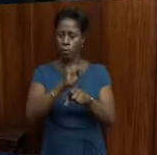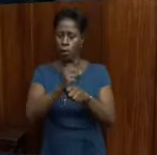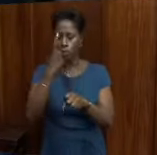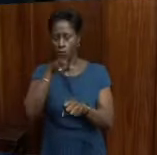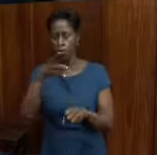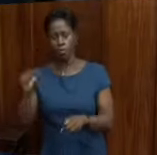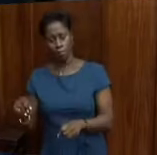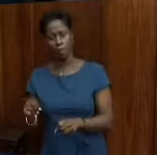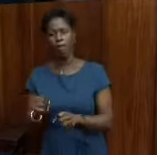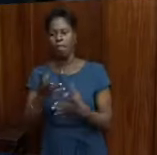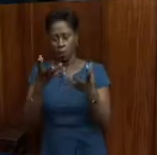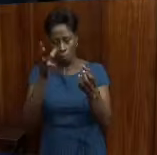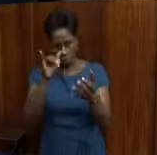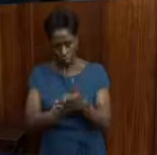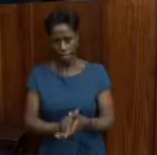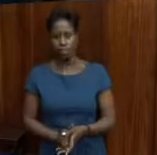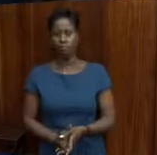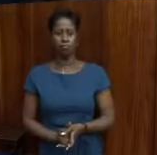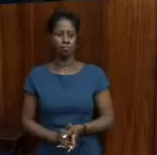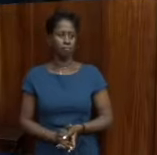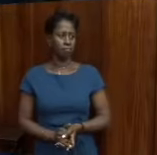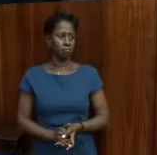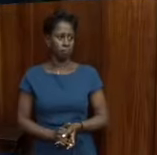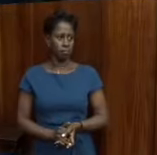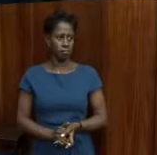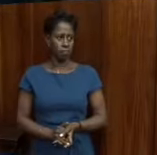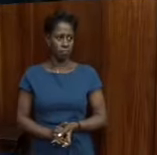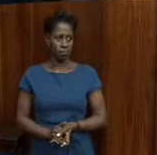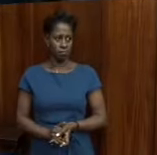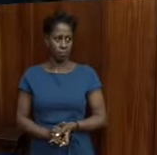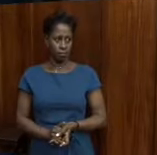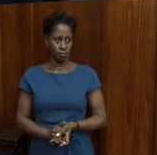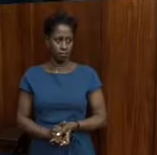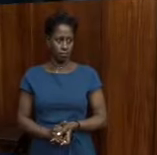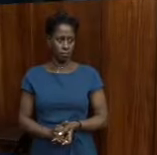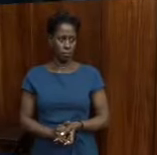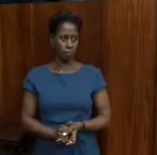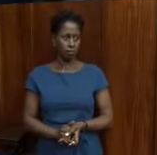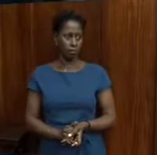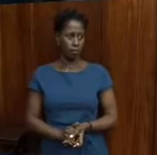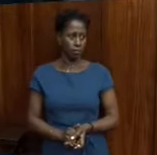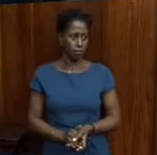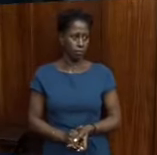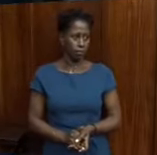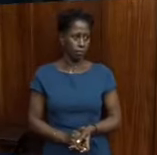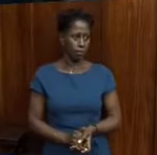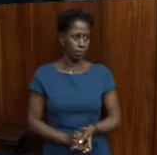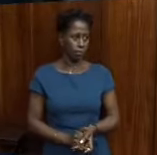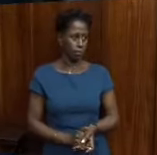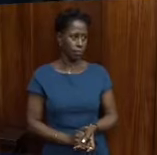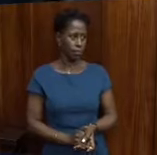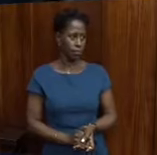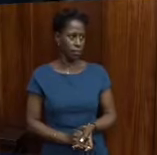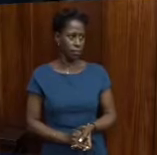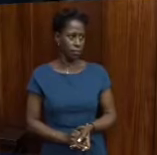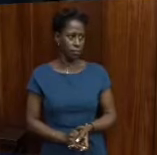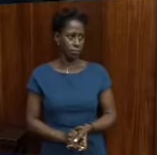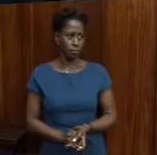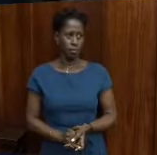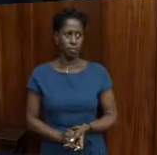athletic program for the development of these athletes to become world class. The management and maintenance of